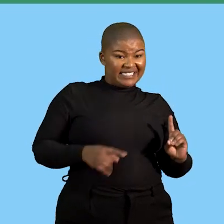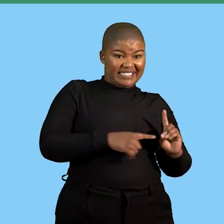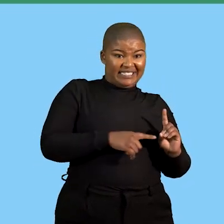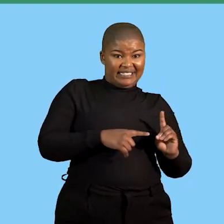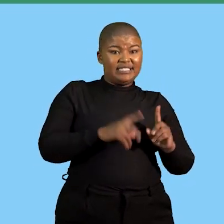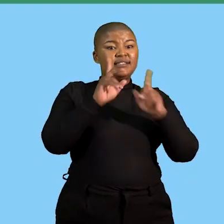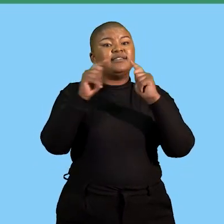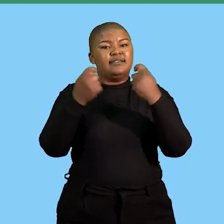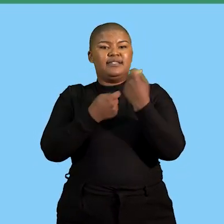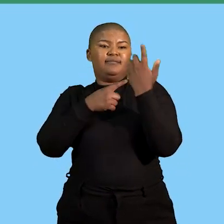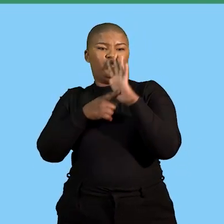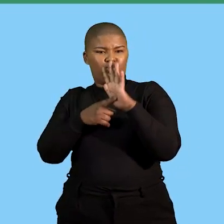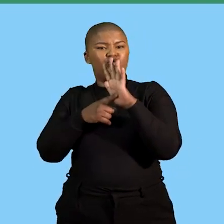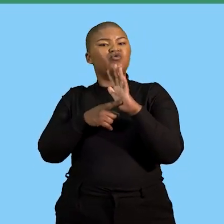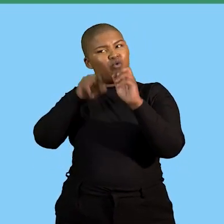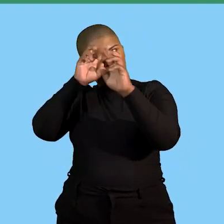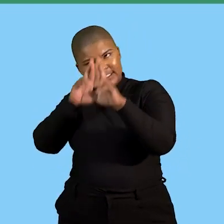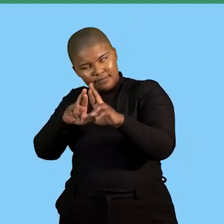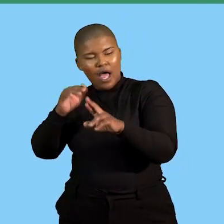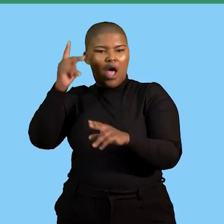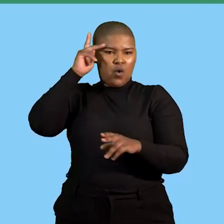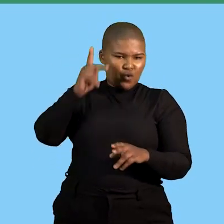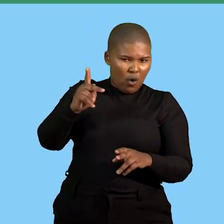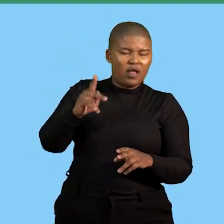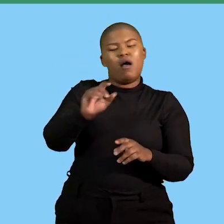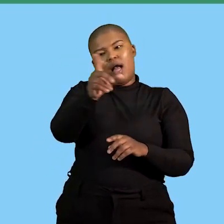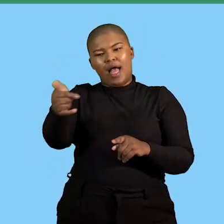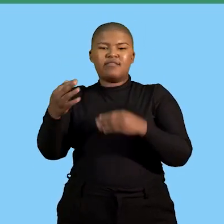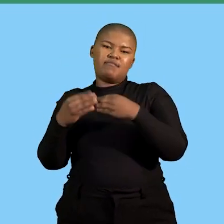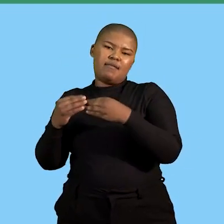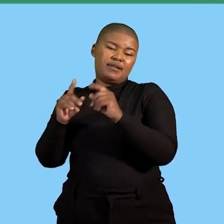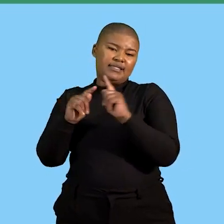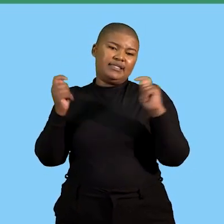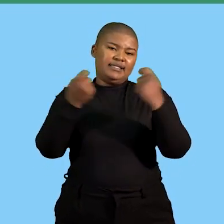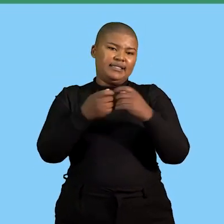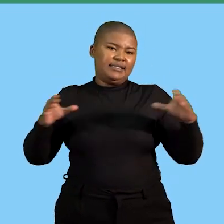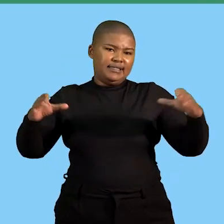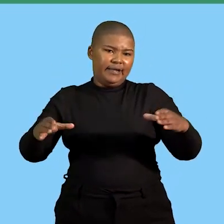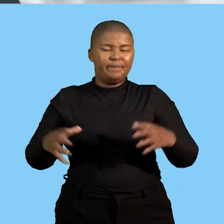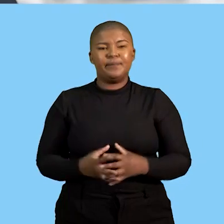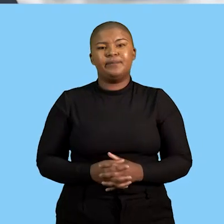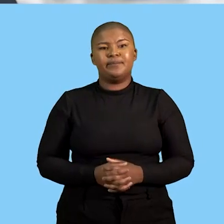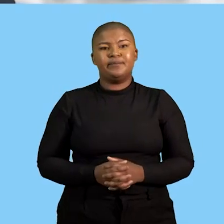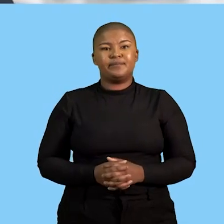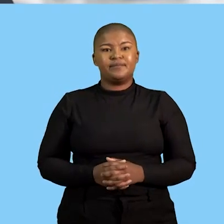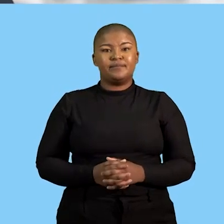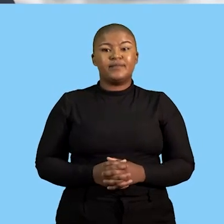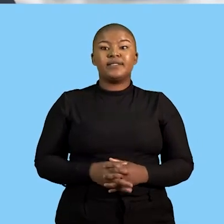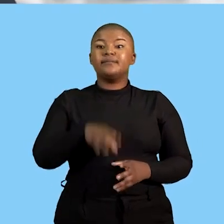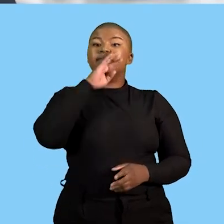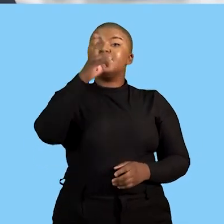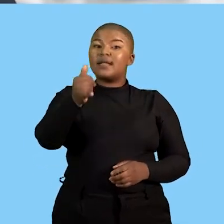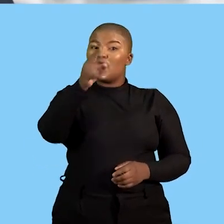teams show respect for the knowledge and skills of other members. So you are expected to identify